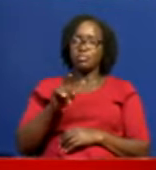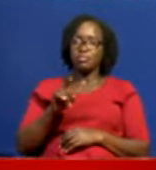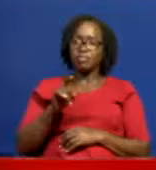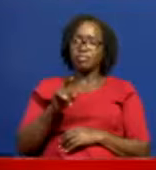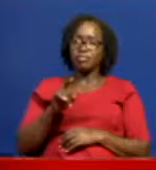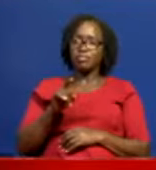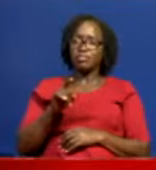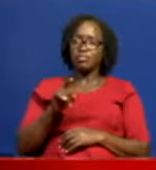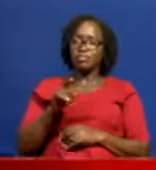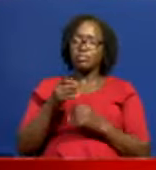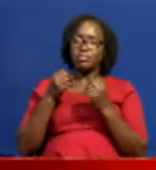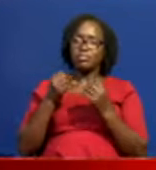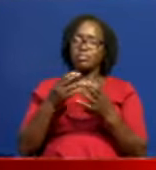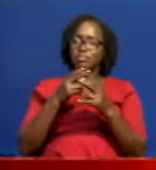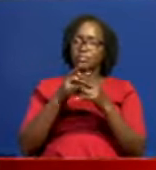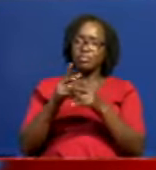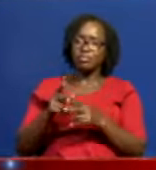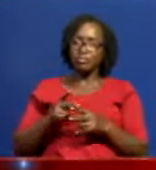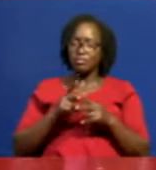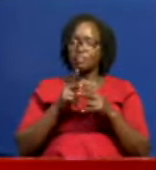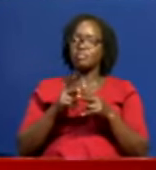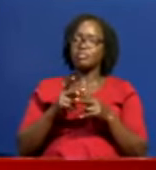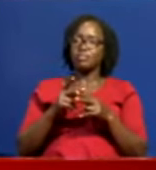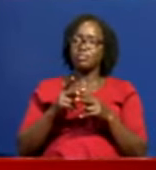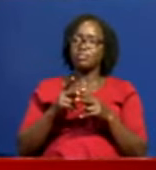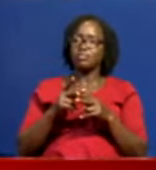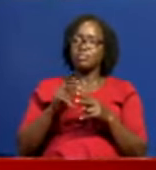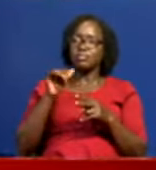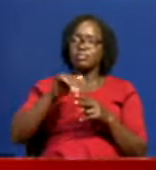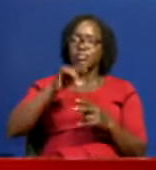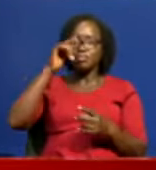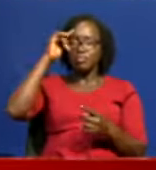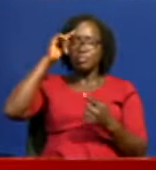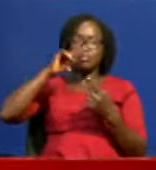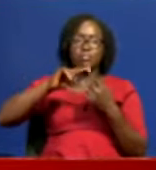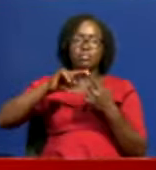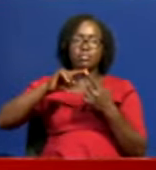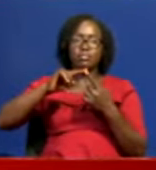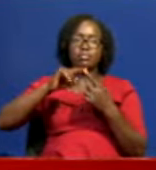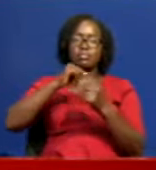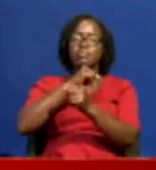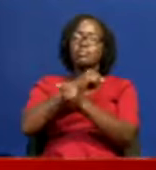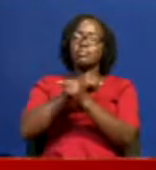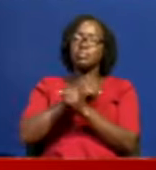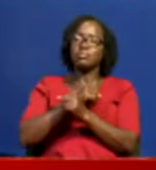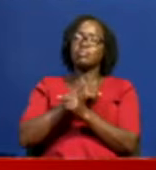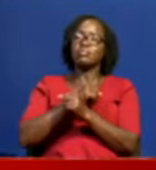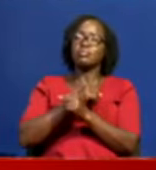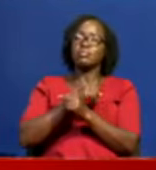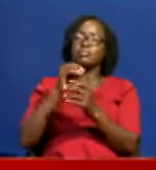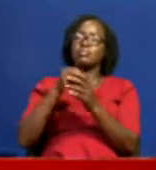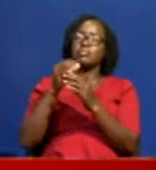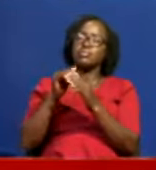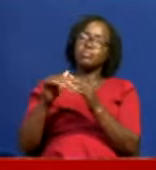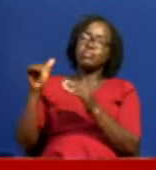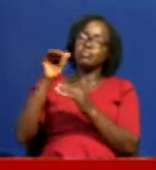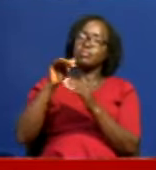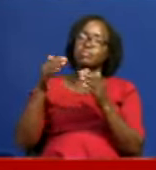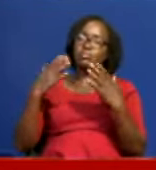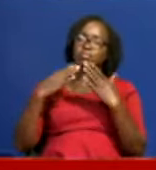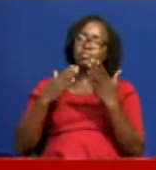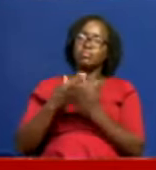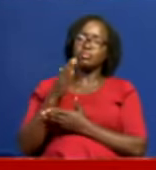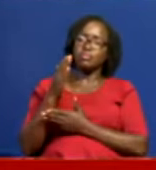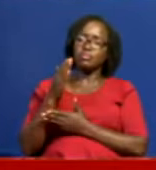We must take abundant care that our aim to protecting or advancing the people's